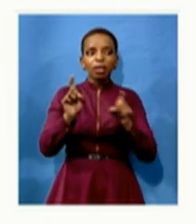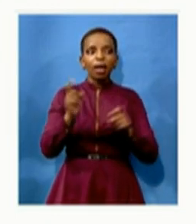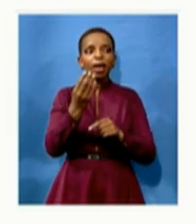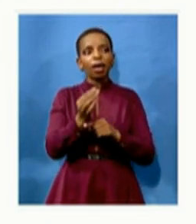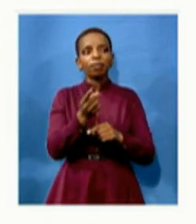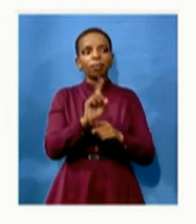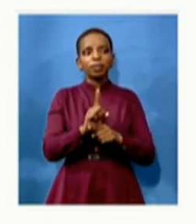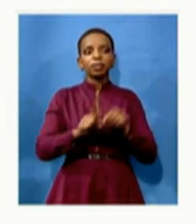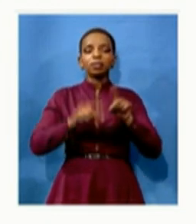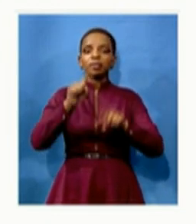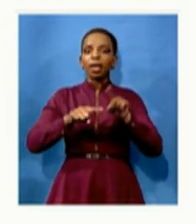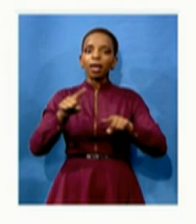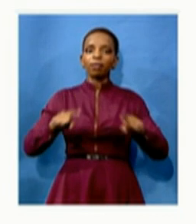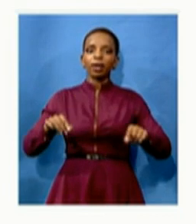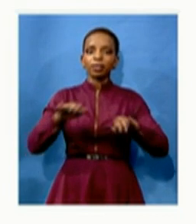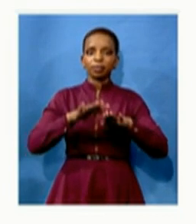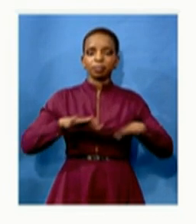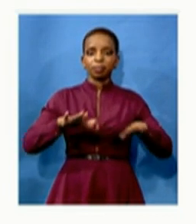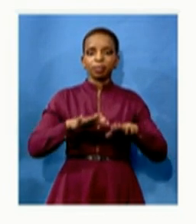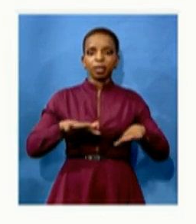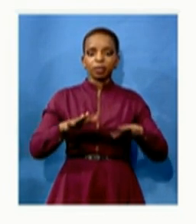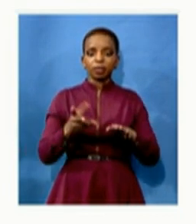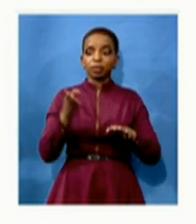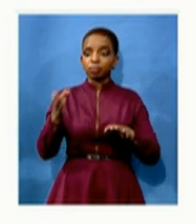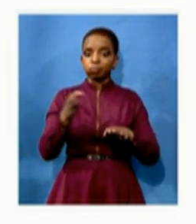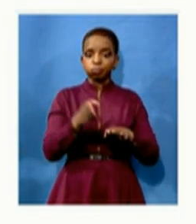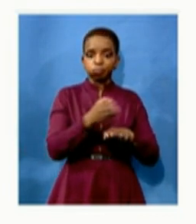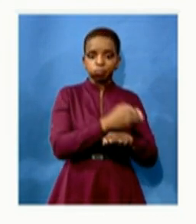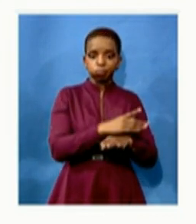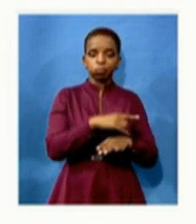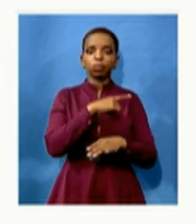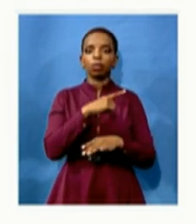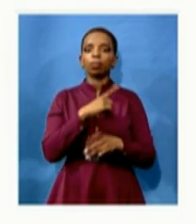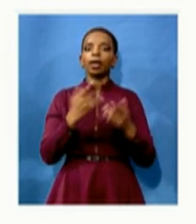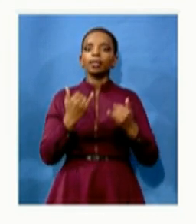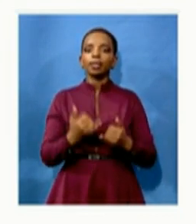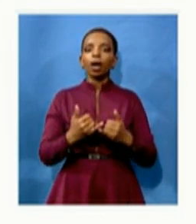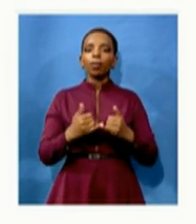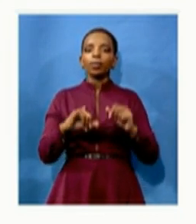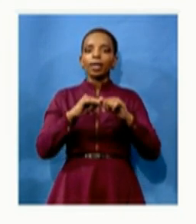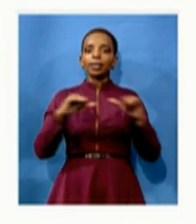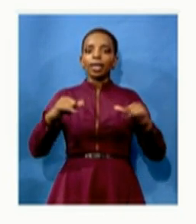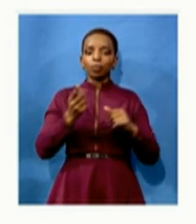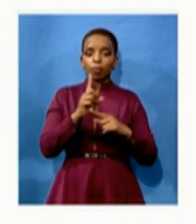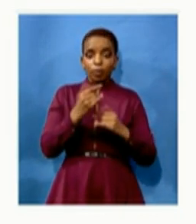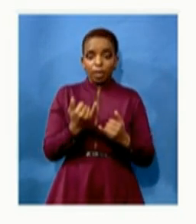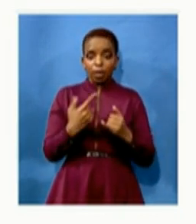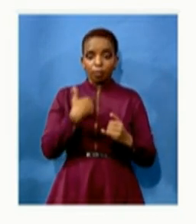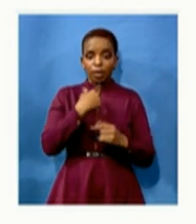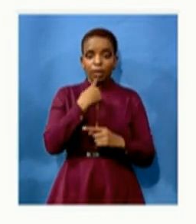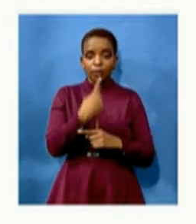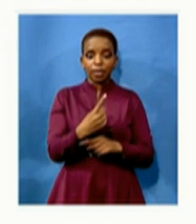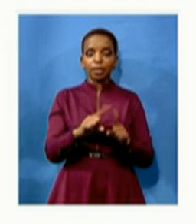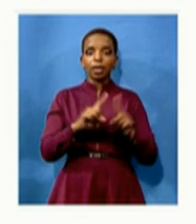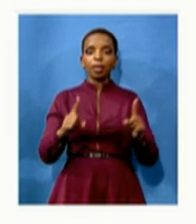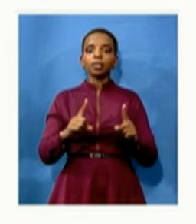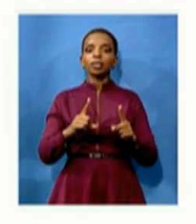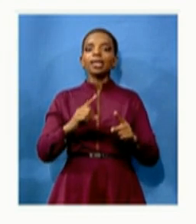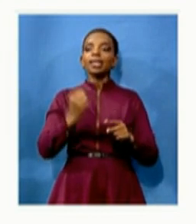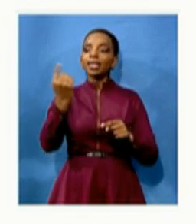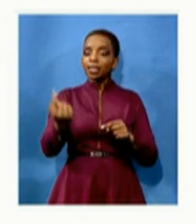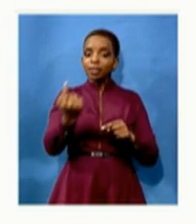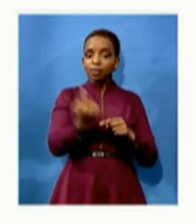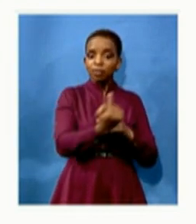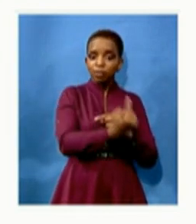we actually observe in census data. And each ward has their own internal structure, and agents are allowed to travel